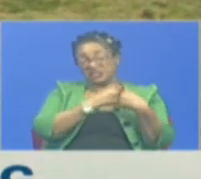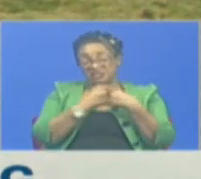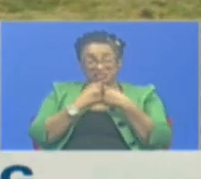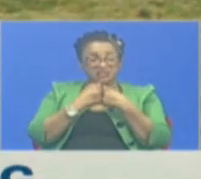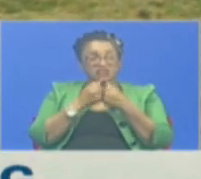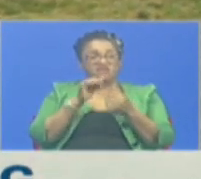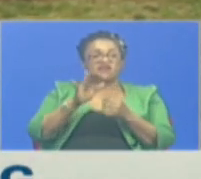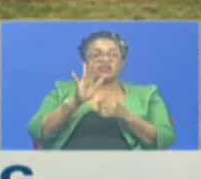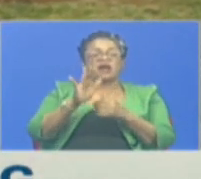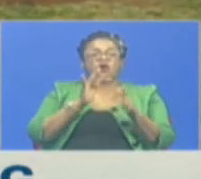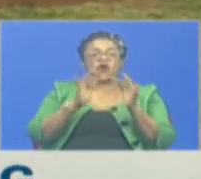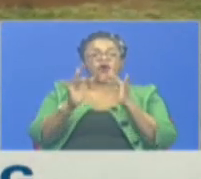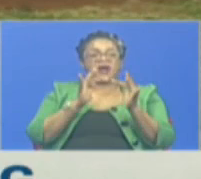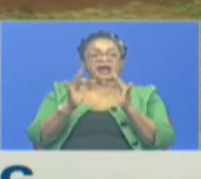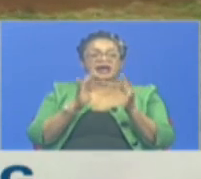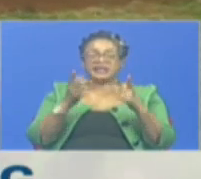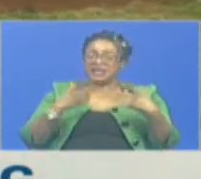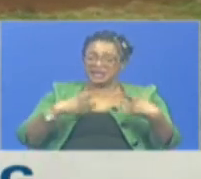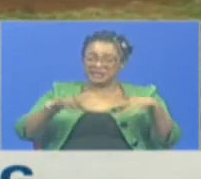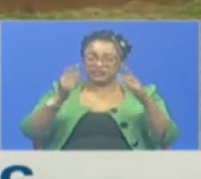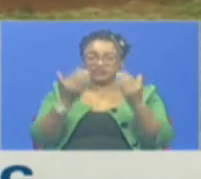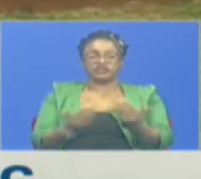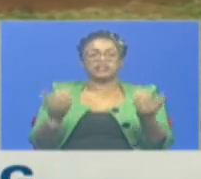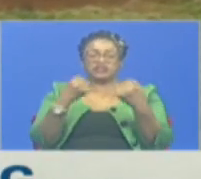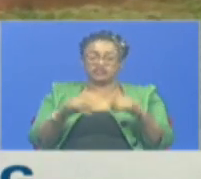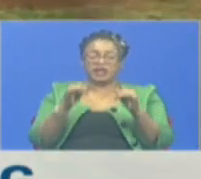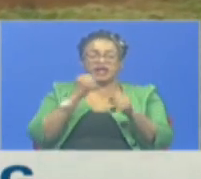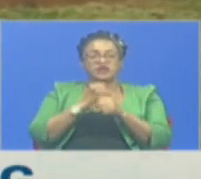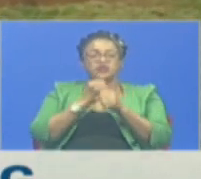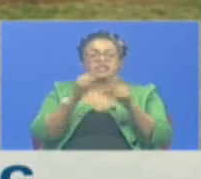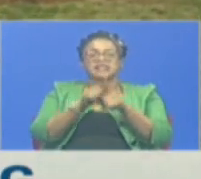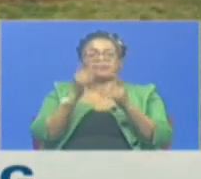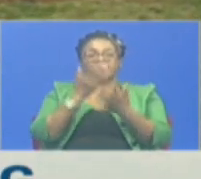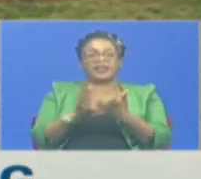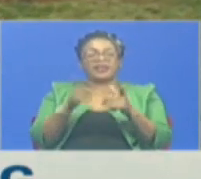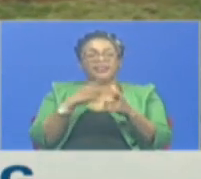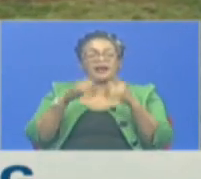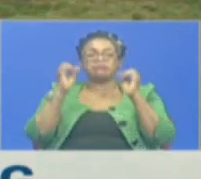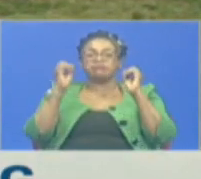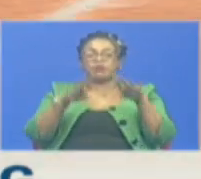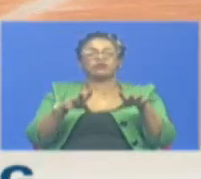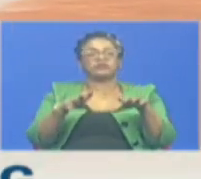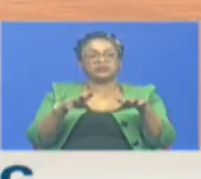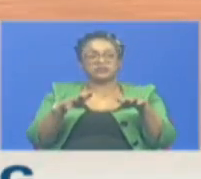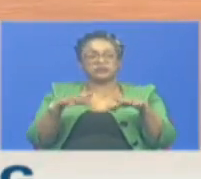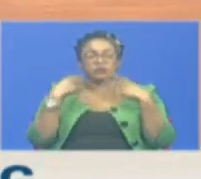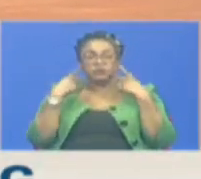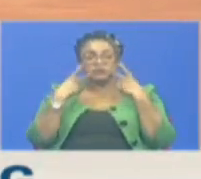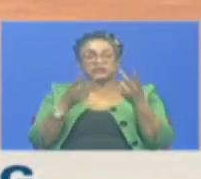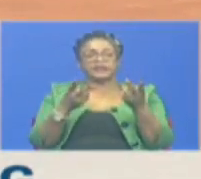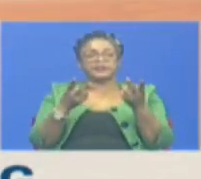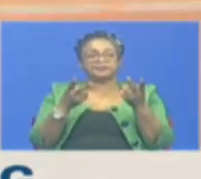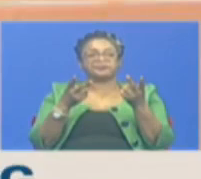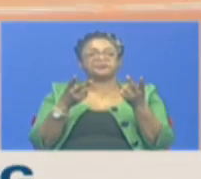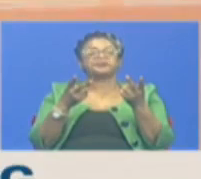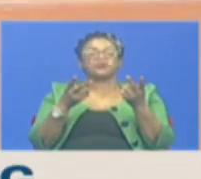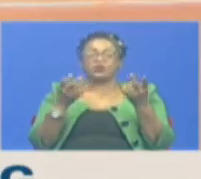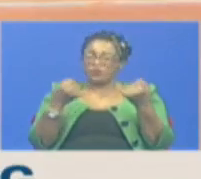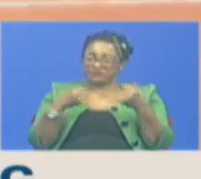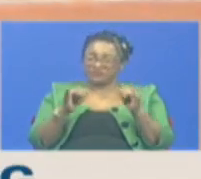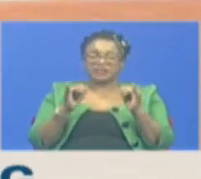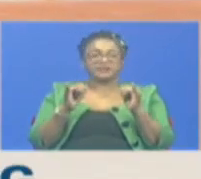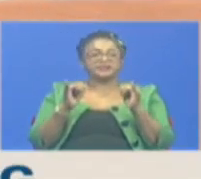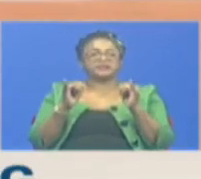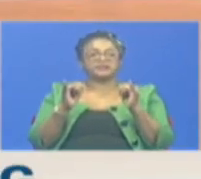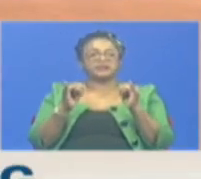and letting the kids try and do the same thing and then post it for their teammates to see. So we've pretty much tried to